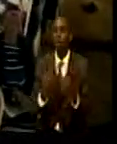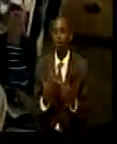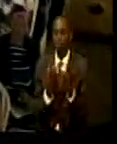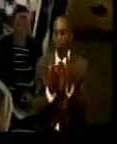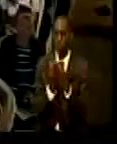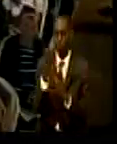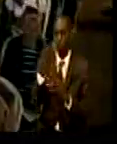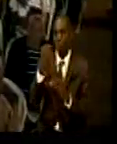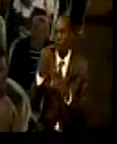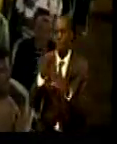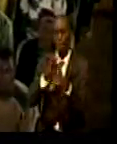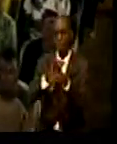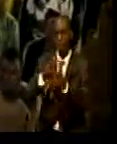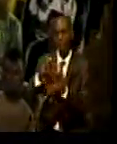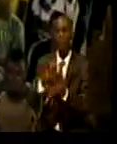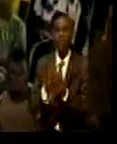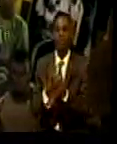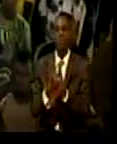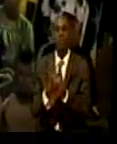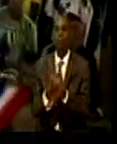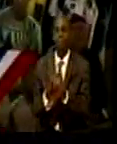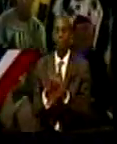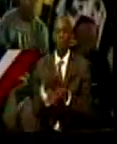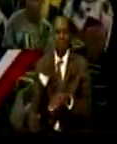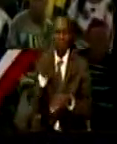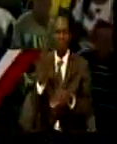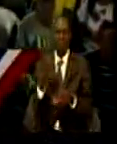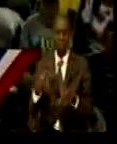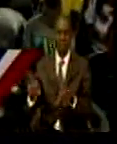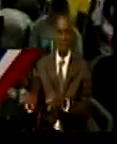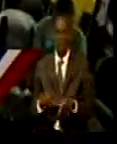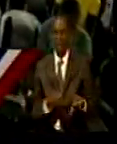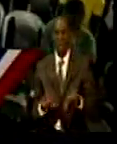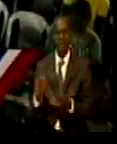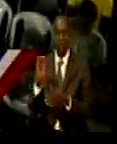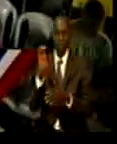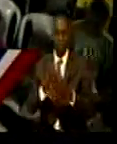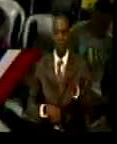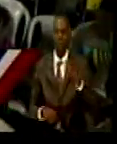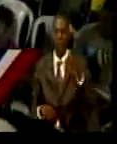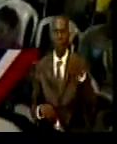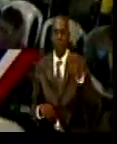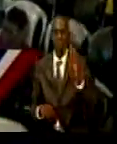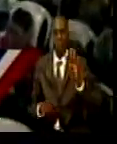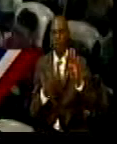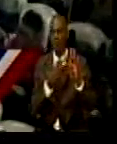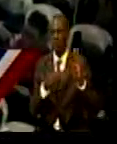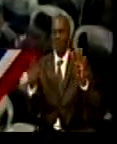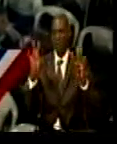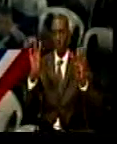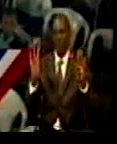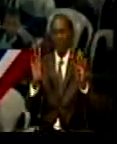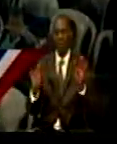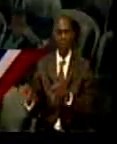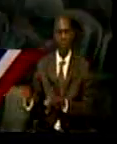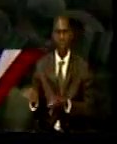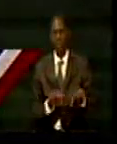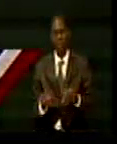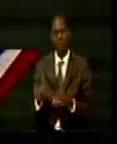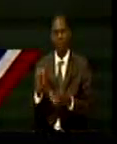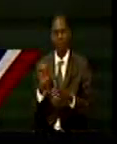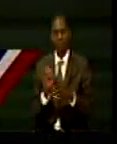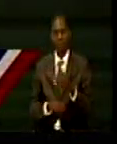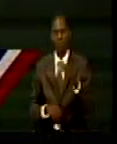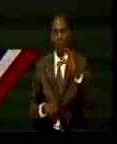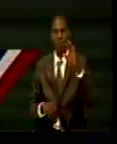Look at Acts chapter 14, verse 7. And there they preached